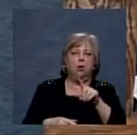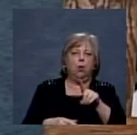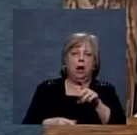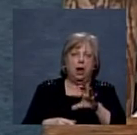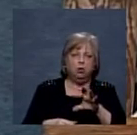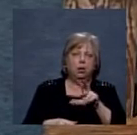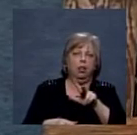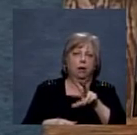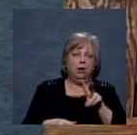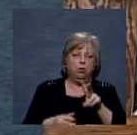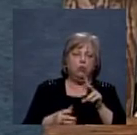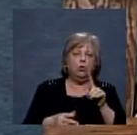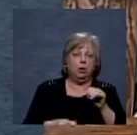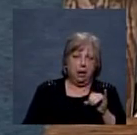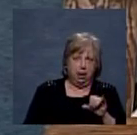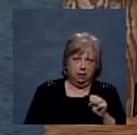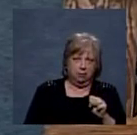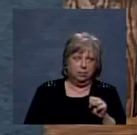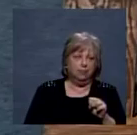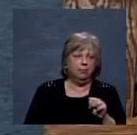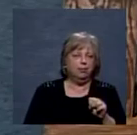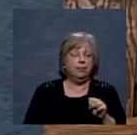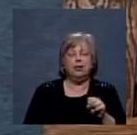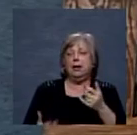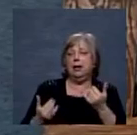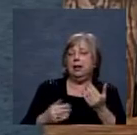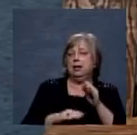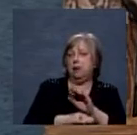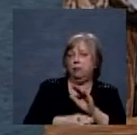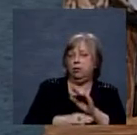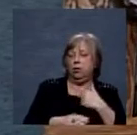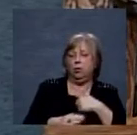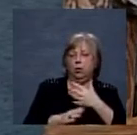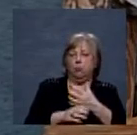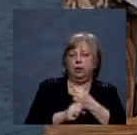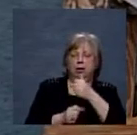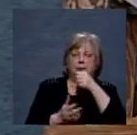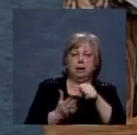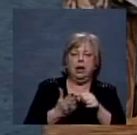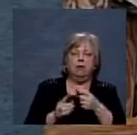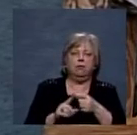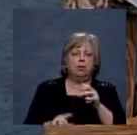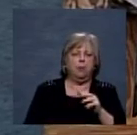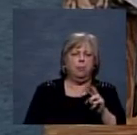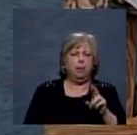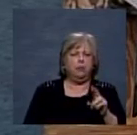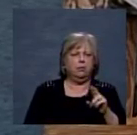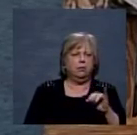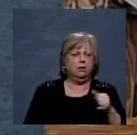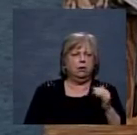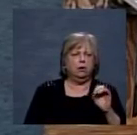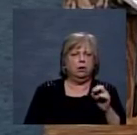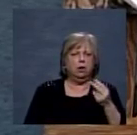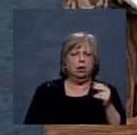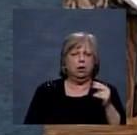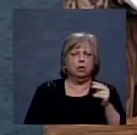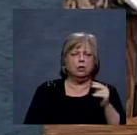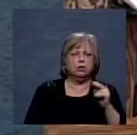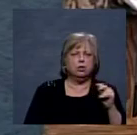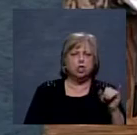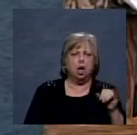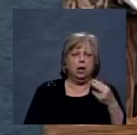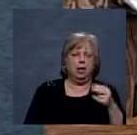days. Here this afternoon, we received a letter from a Mr. Johnny Harris,